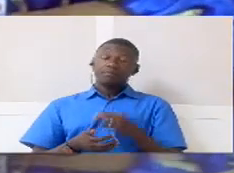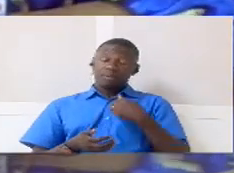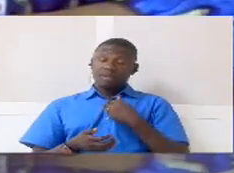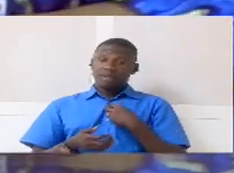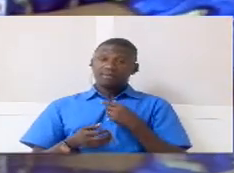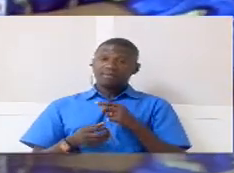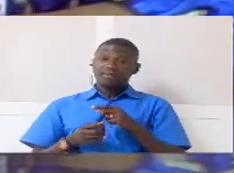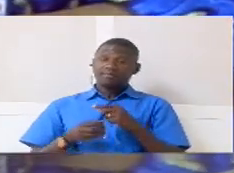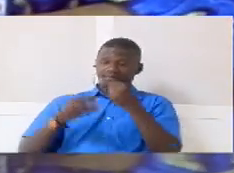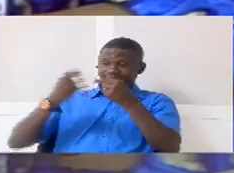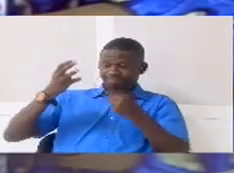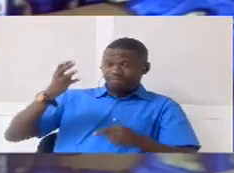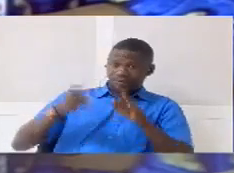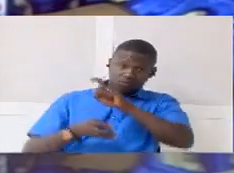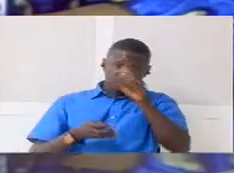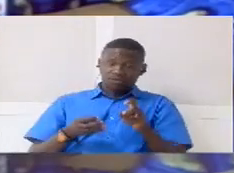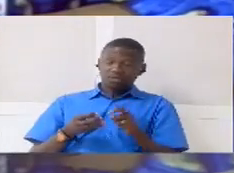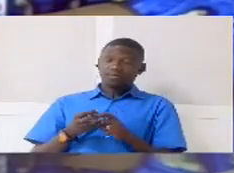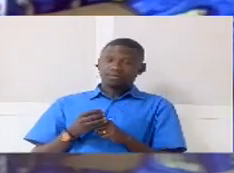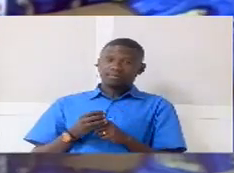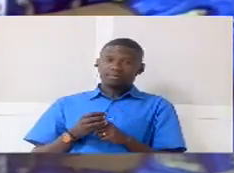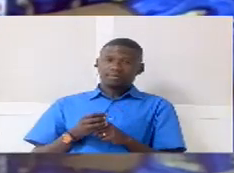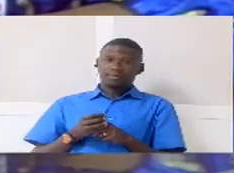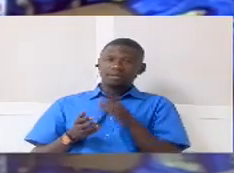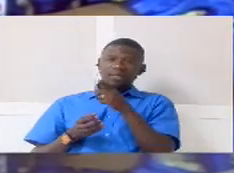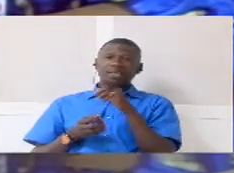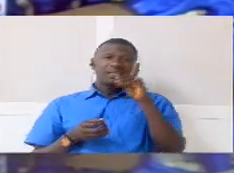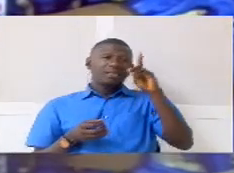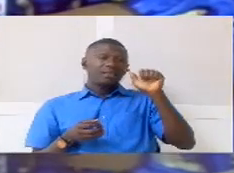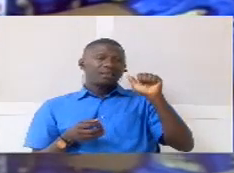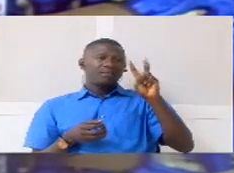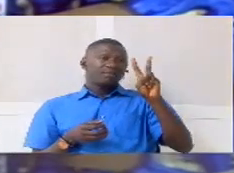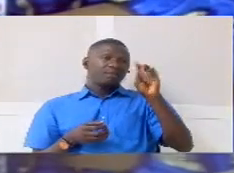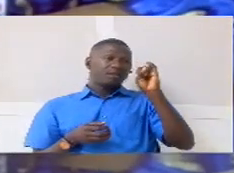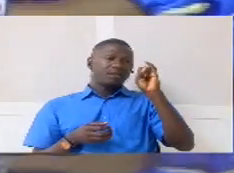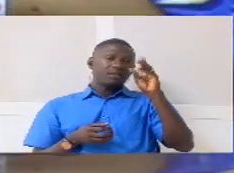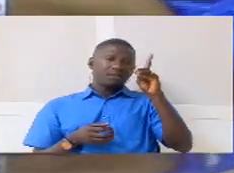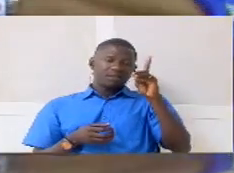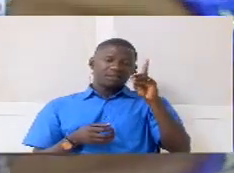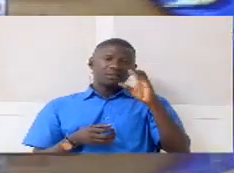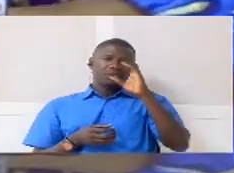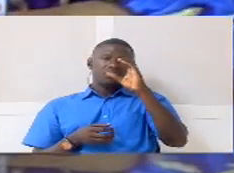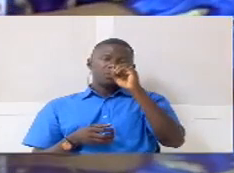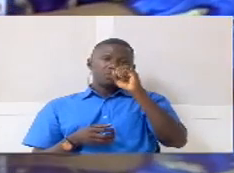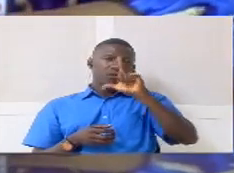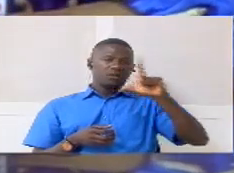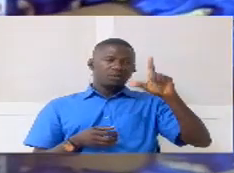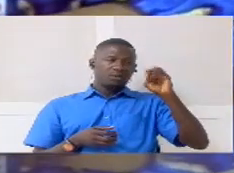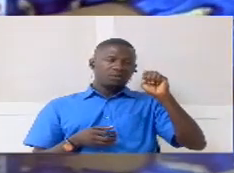actually. Akala nyininkaro jamale babulu. Was David Kuli the only DG throughout the